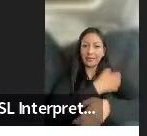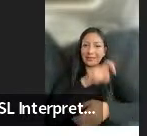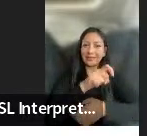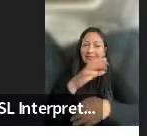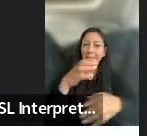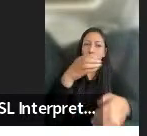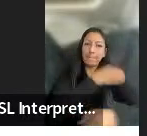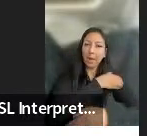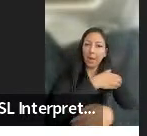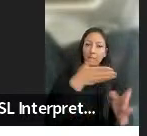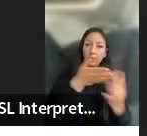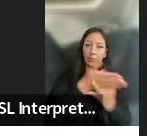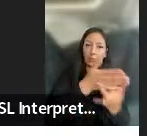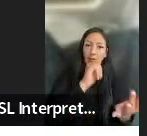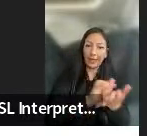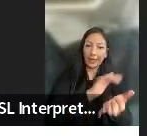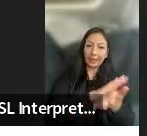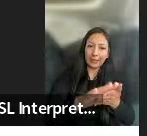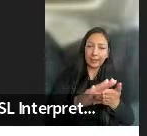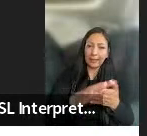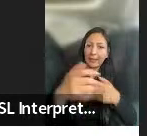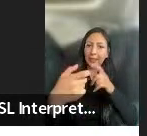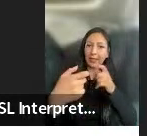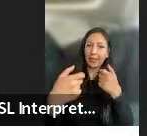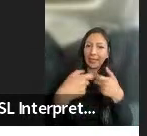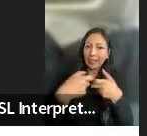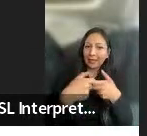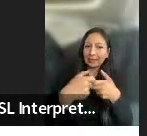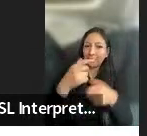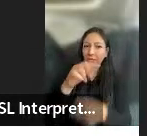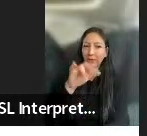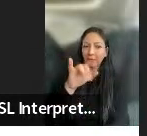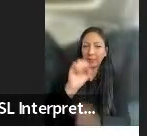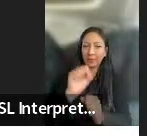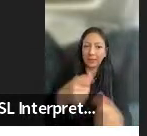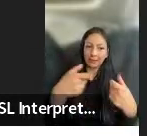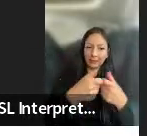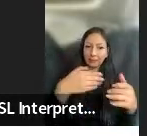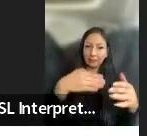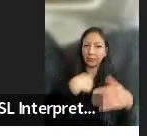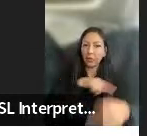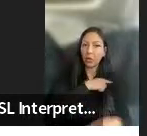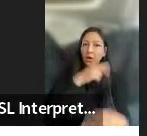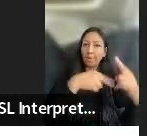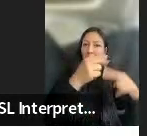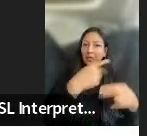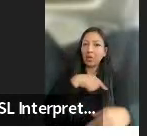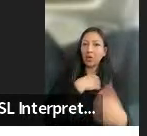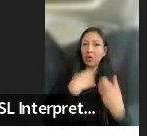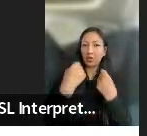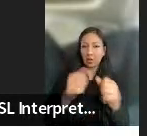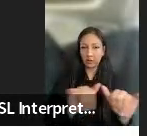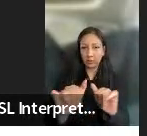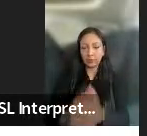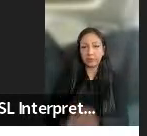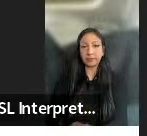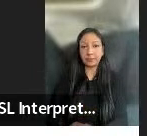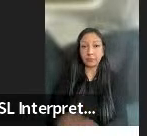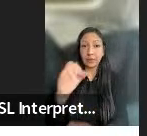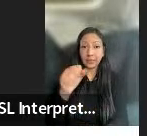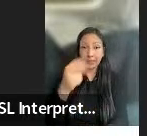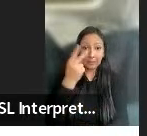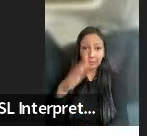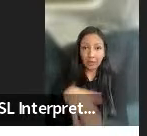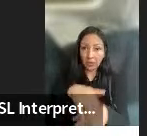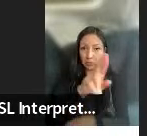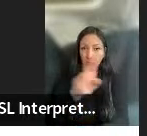powered by that clean electric grid by electrifying our buildings and our vehicles. You can see here on the right,